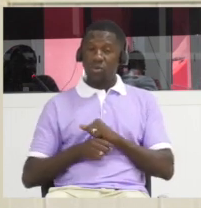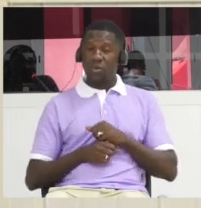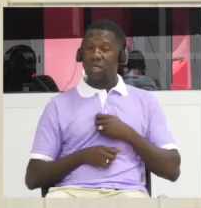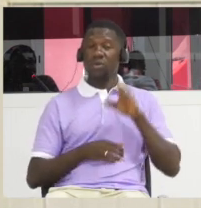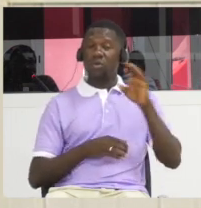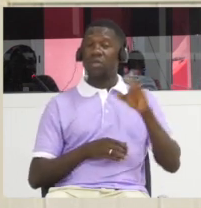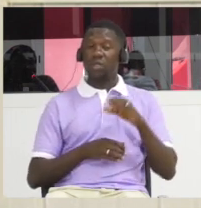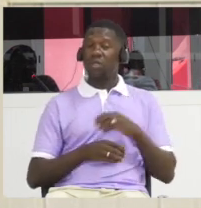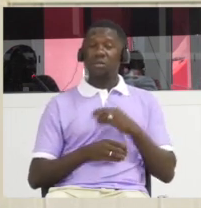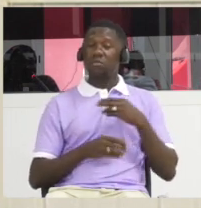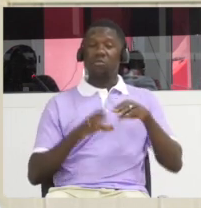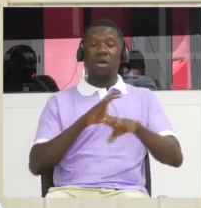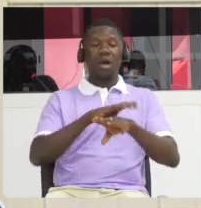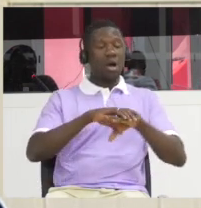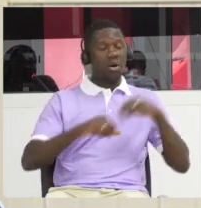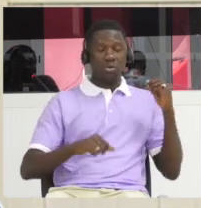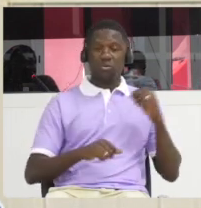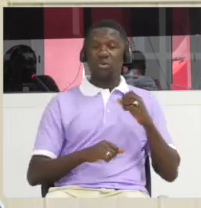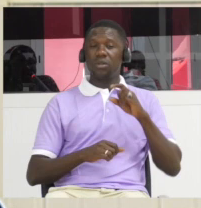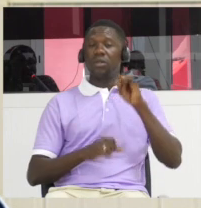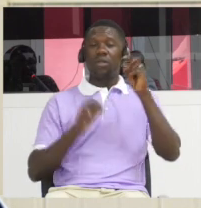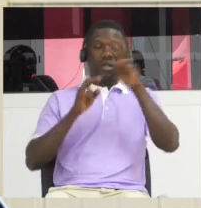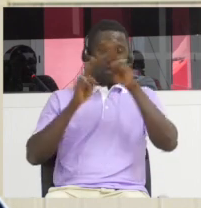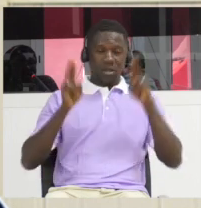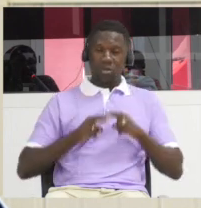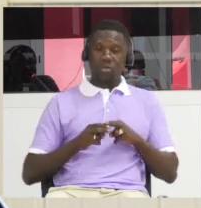you are sanctioned in terms of